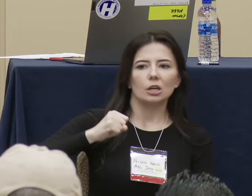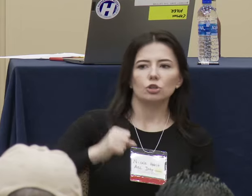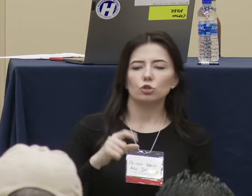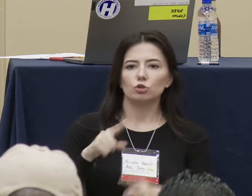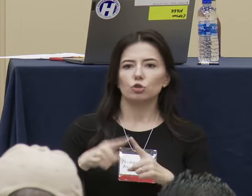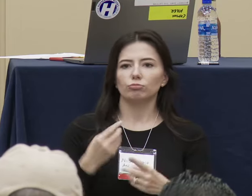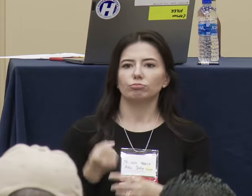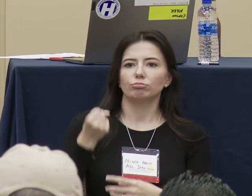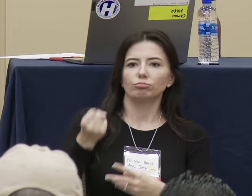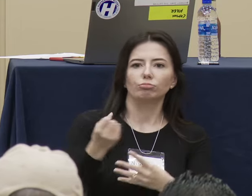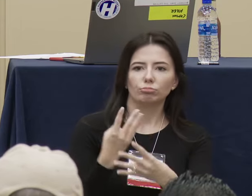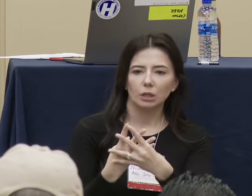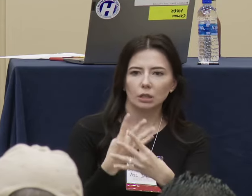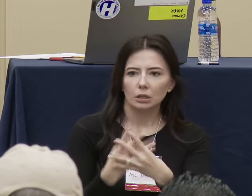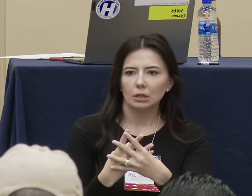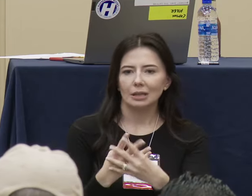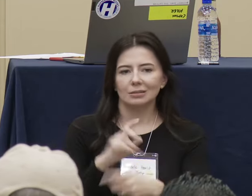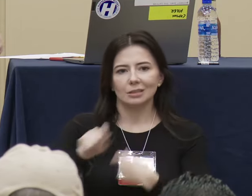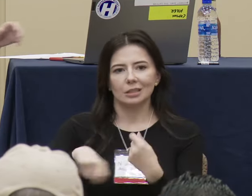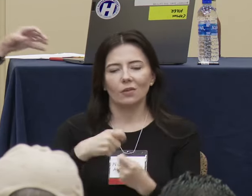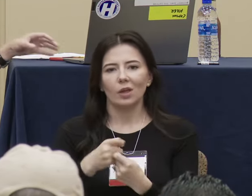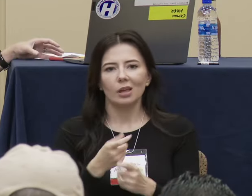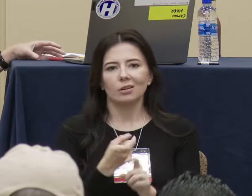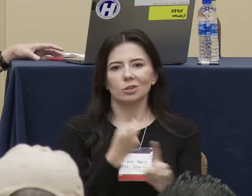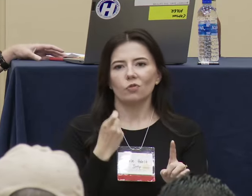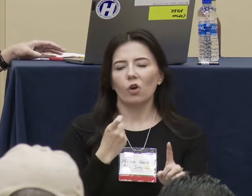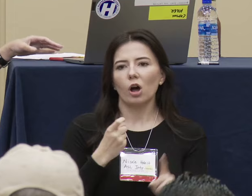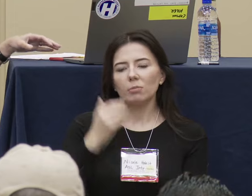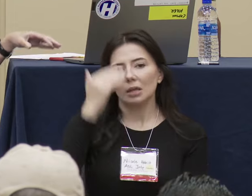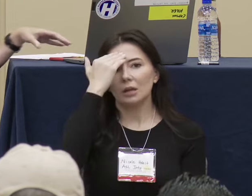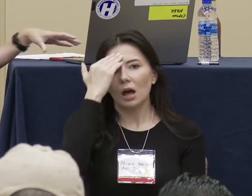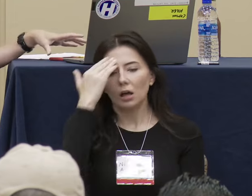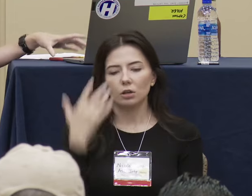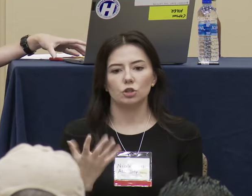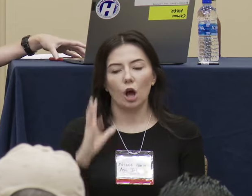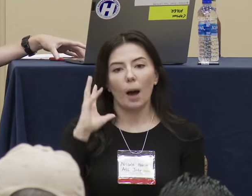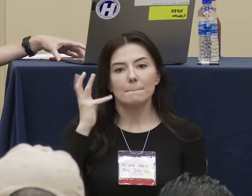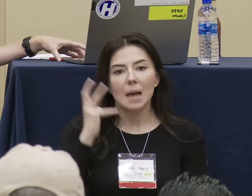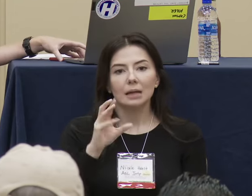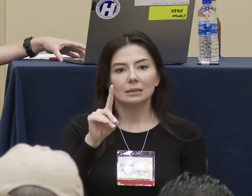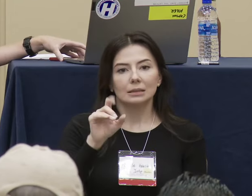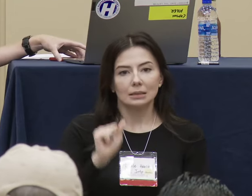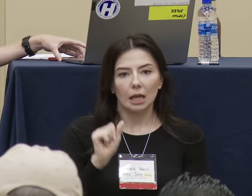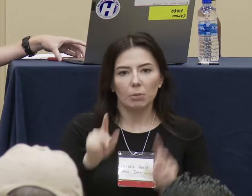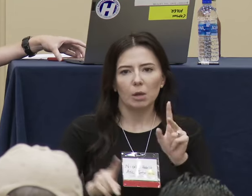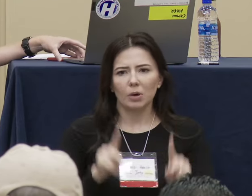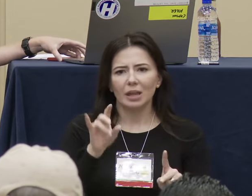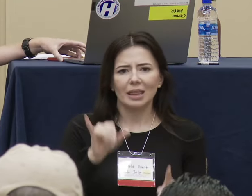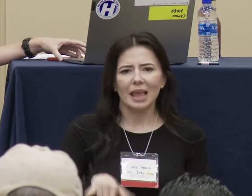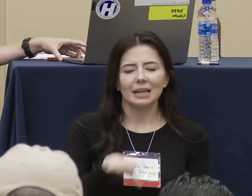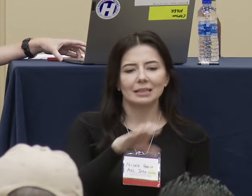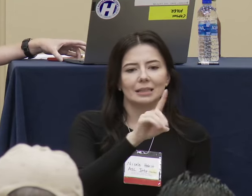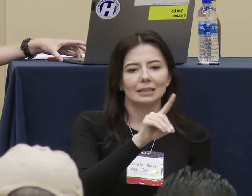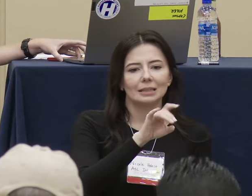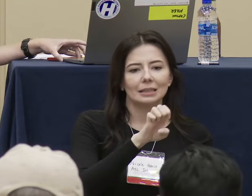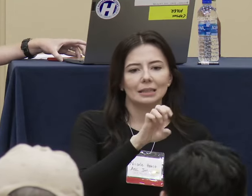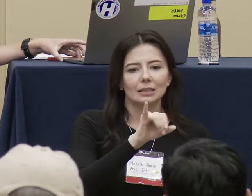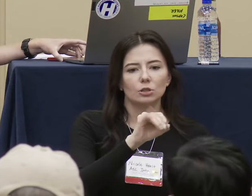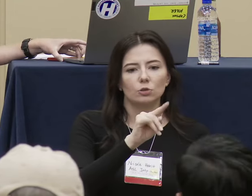incarceration, a particular form of abolition that comes from the knowledge of mad and disabled people, and that is